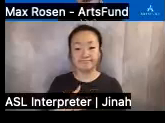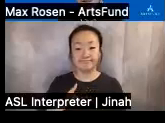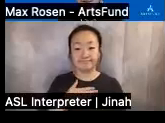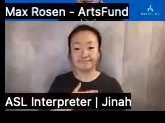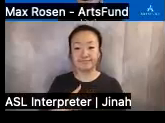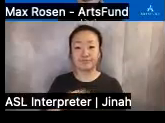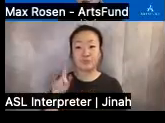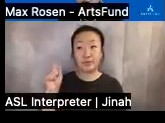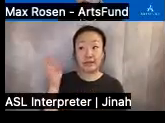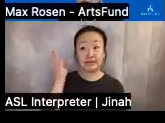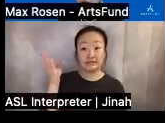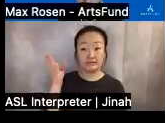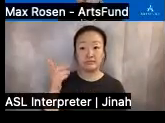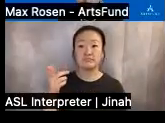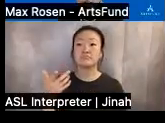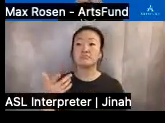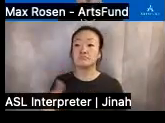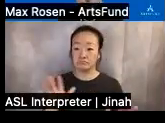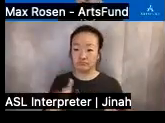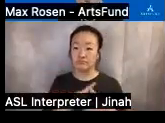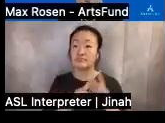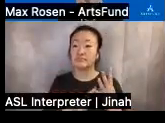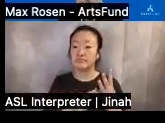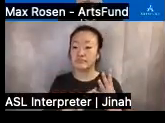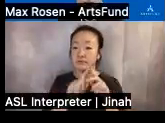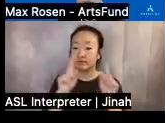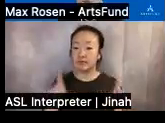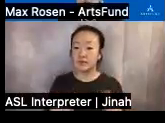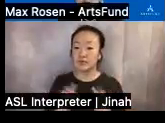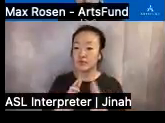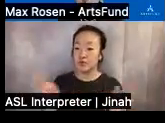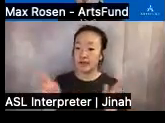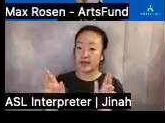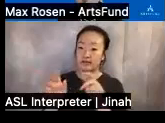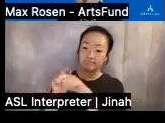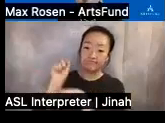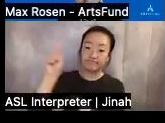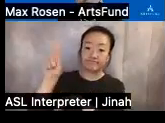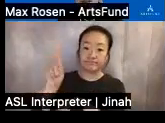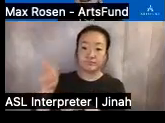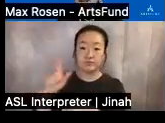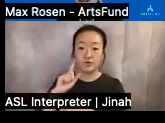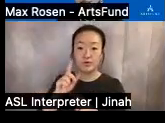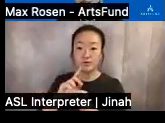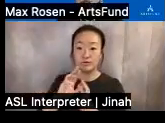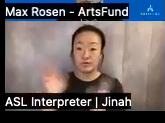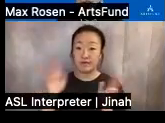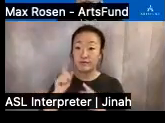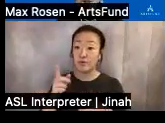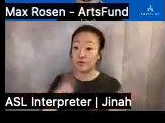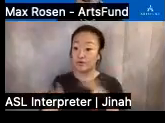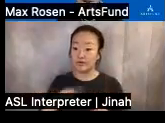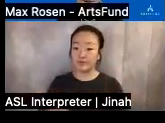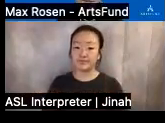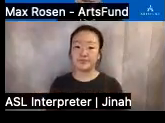only press submit once all 4 forms are ready to go and be sent for review. And lastly, just